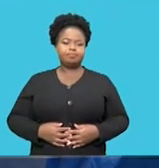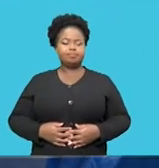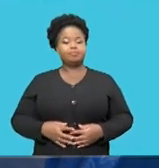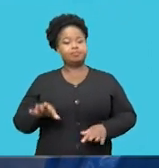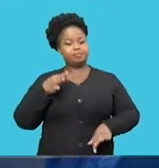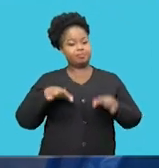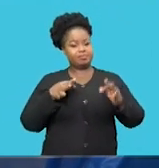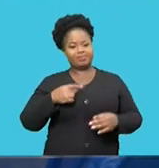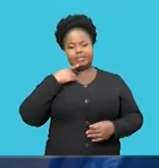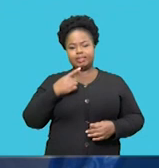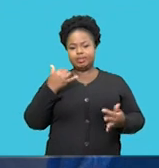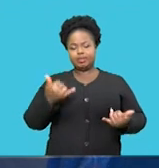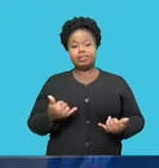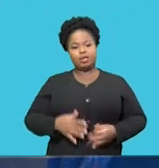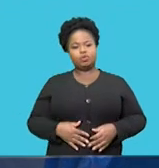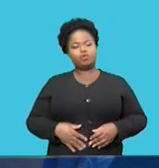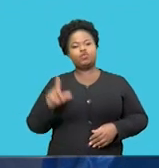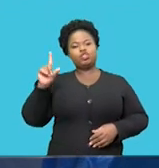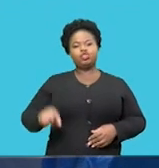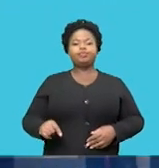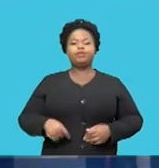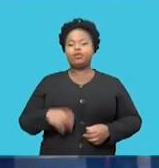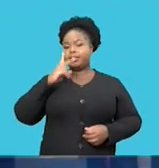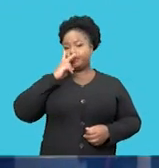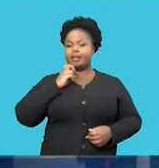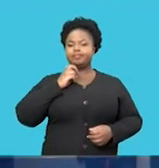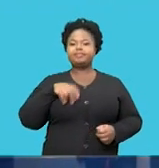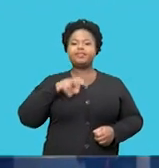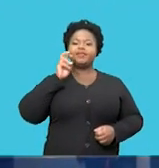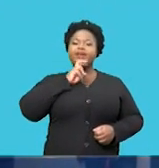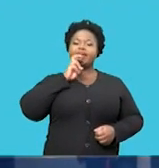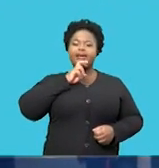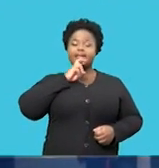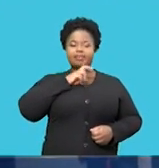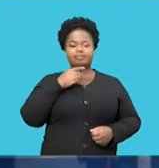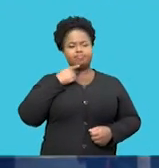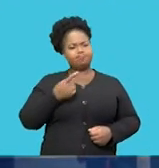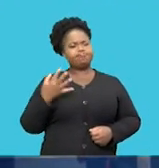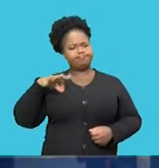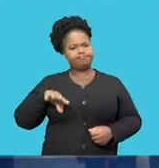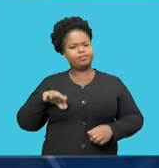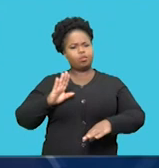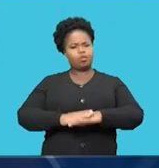Ucwaningo luveza ukuthi isikhathi somtitilizo abathengi okuyi-Black Friday kulindele kuba sidale inzuzo enkulu